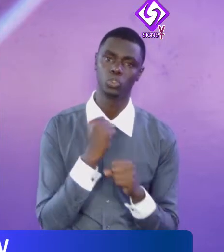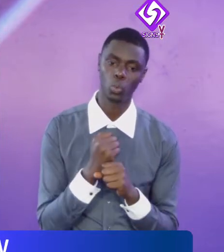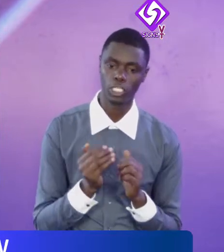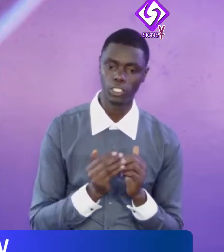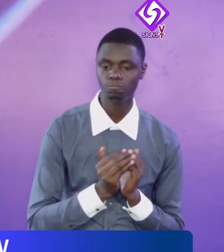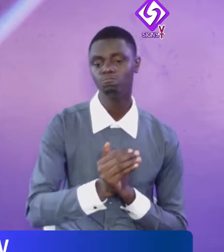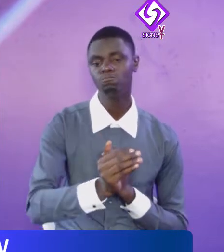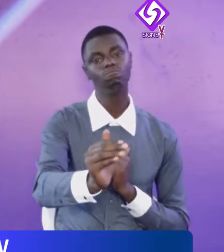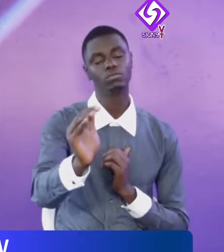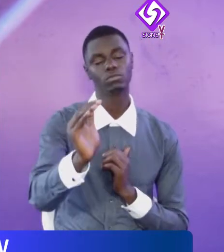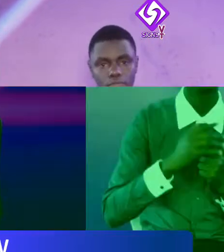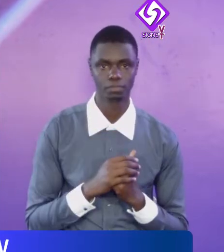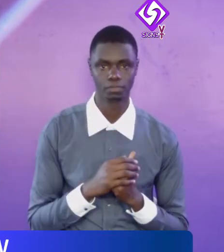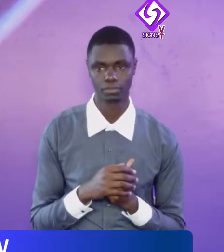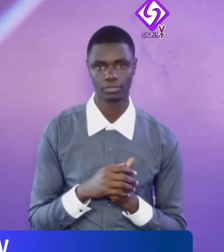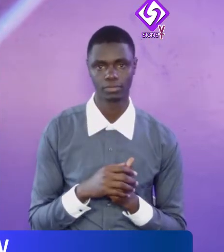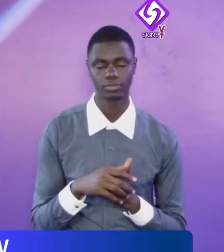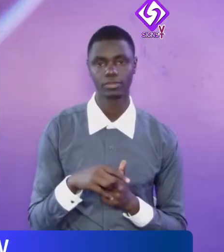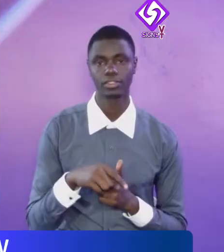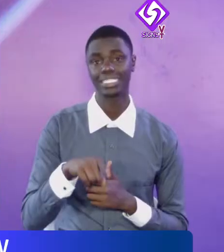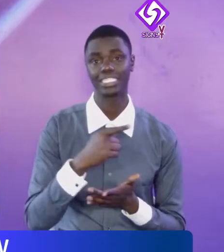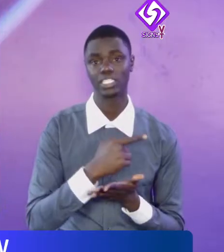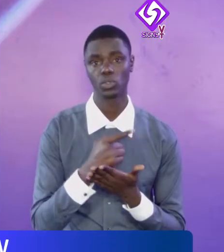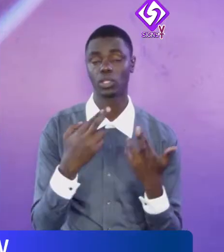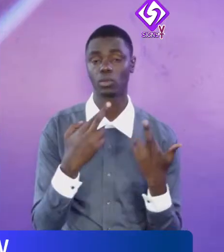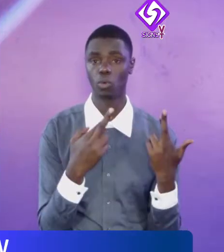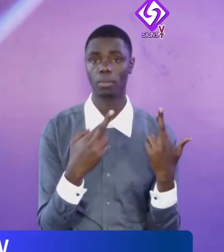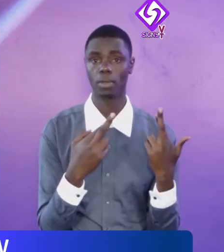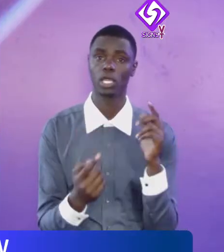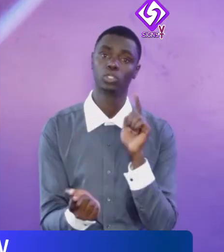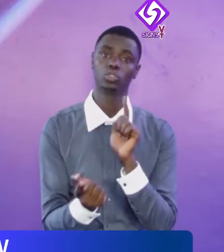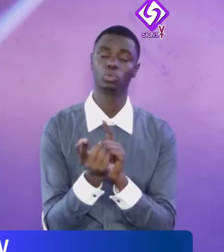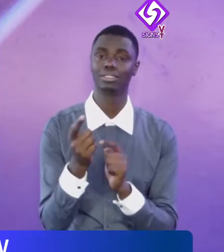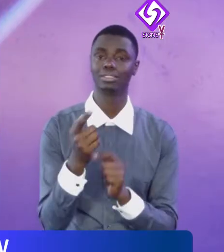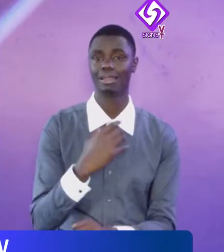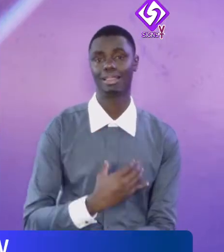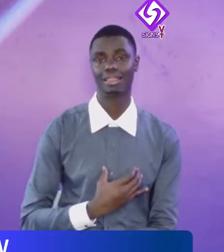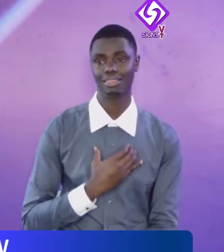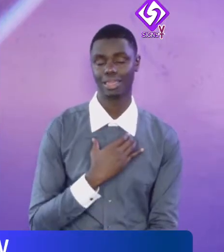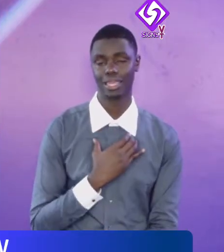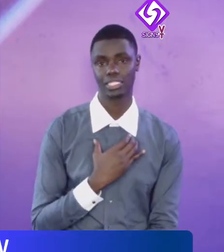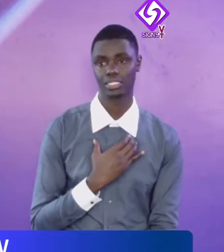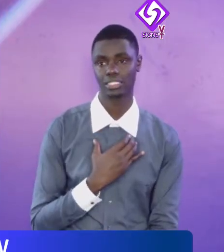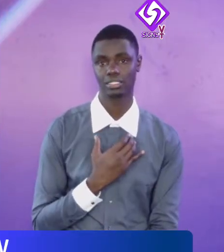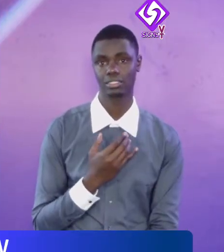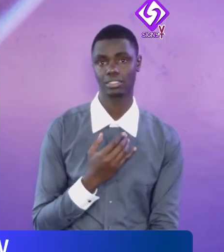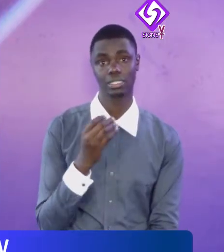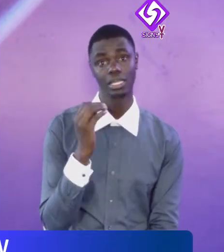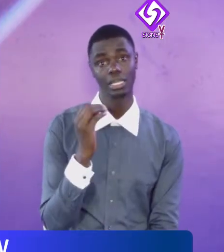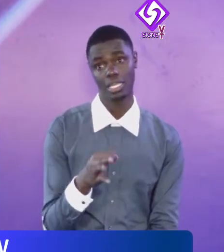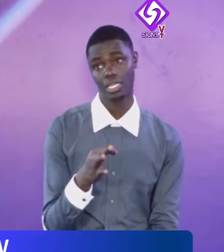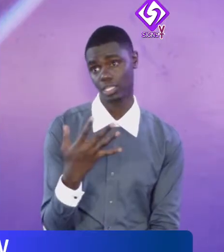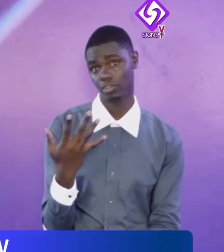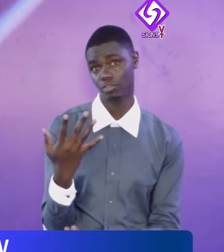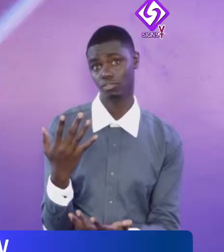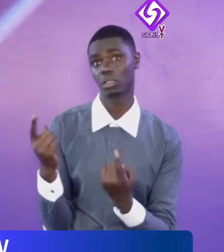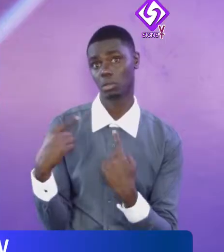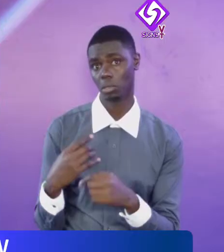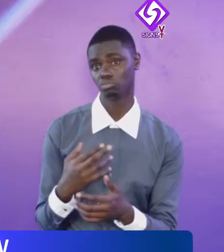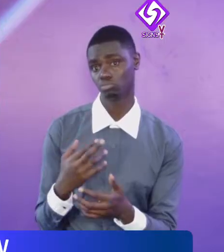this week. And we hope to see the guest, if at all they agree to pay us a courtesy